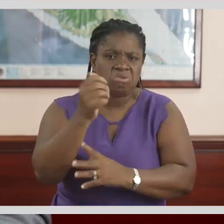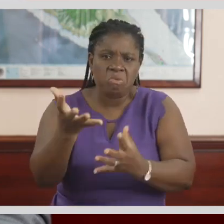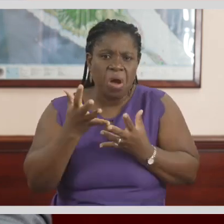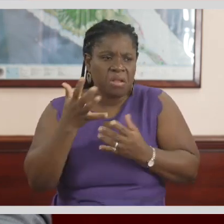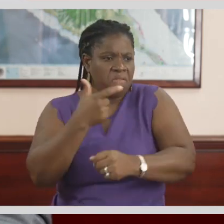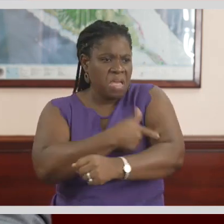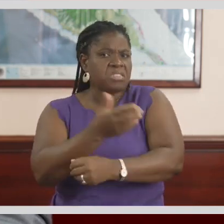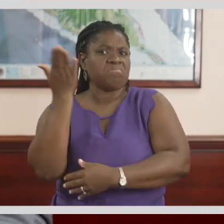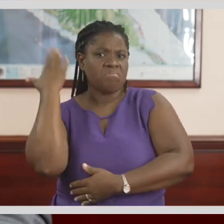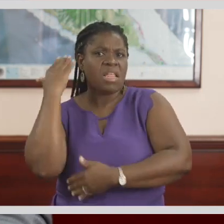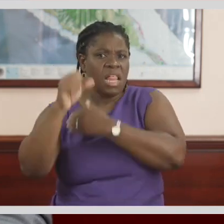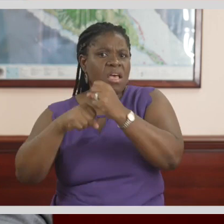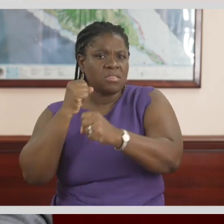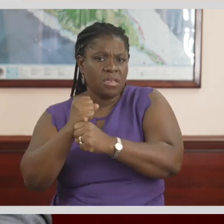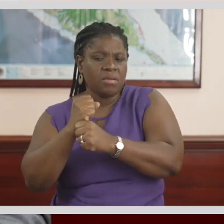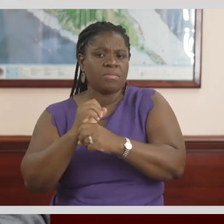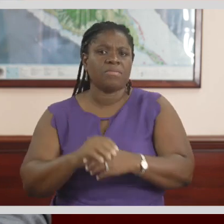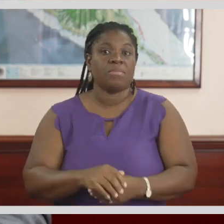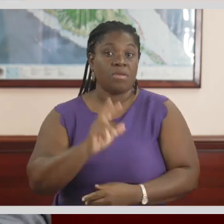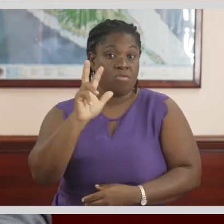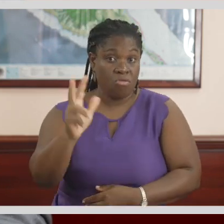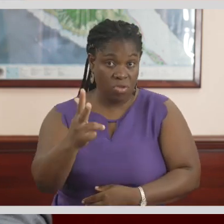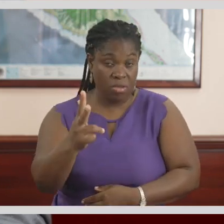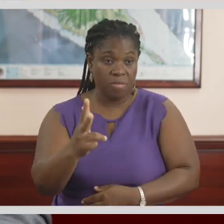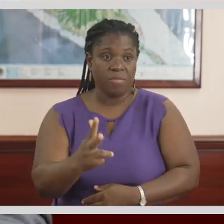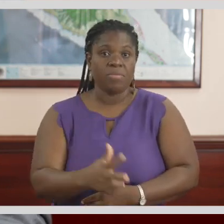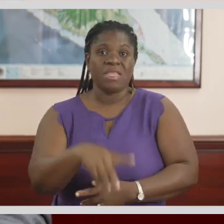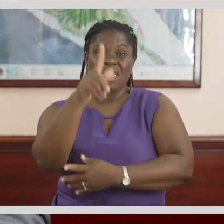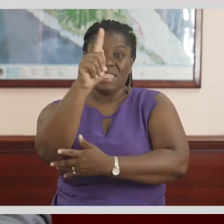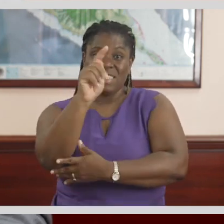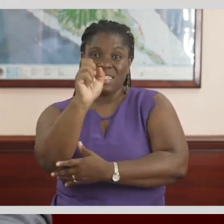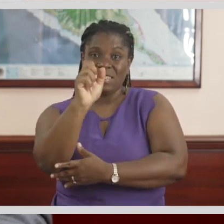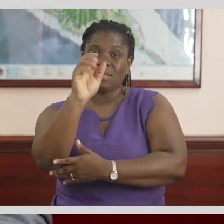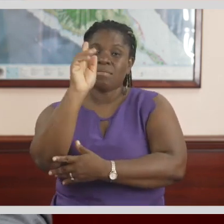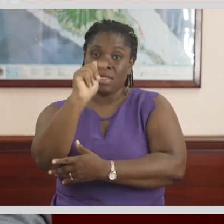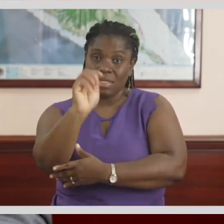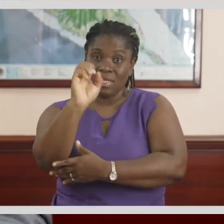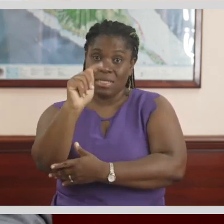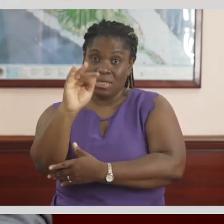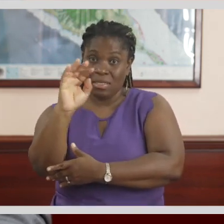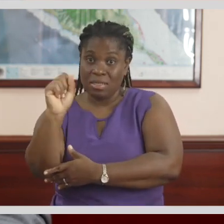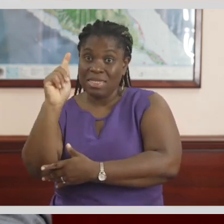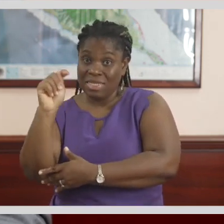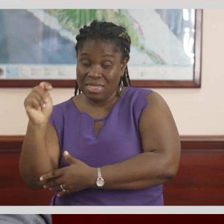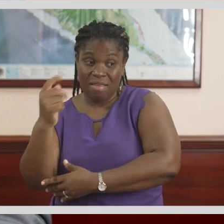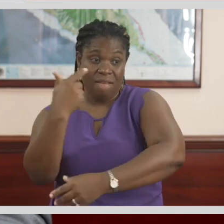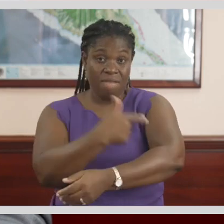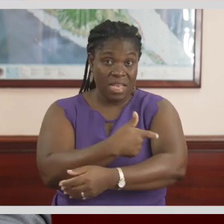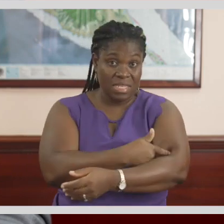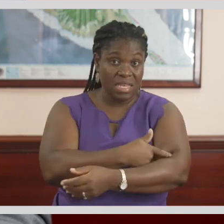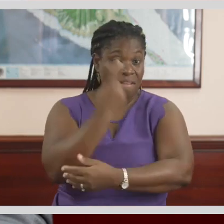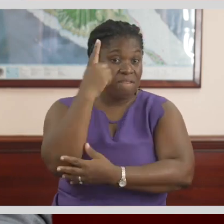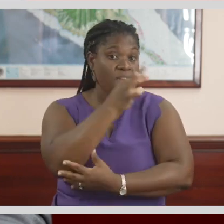in 2022. 3. Tetanus toxoid vaccine, sensitizing farmers about the importance